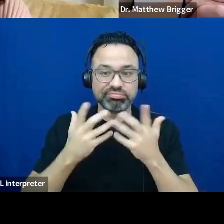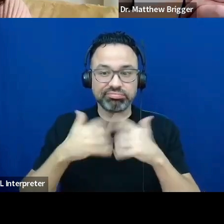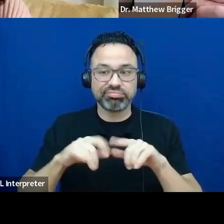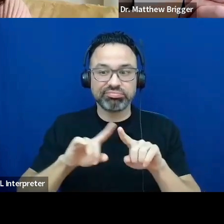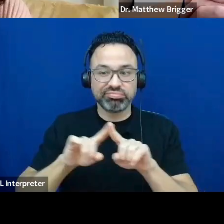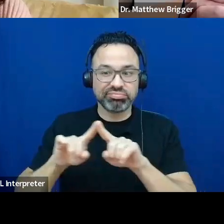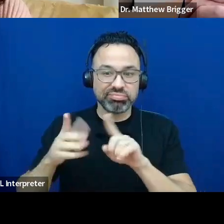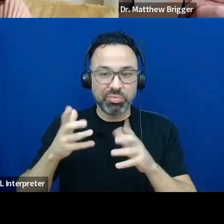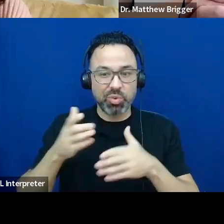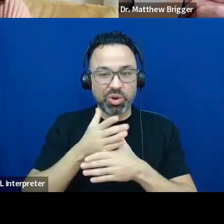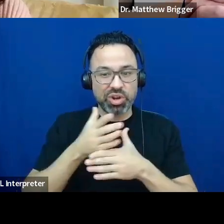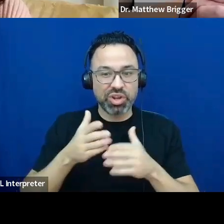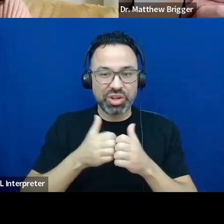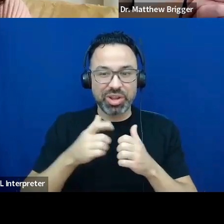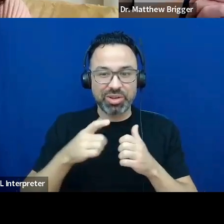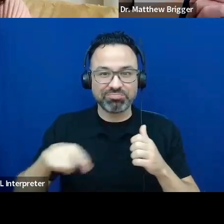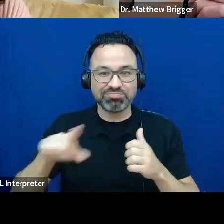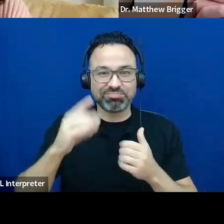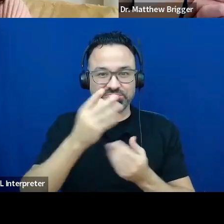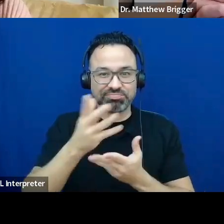that we want to share with you.